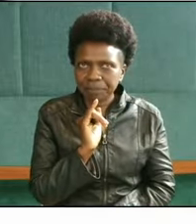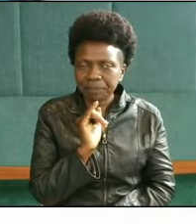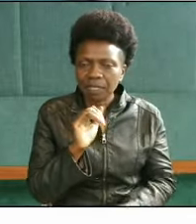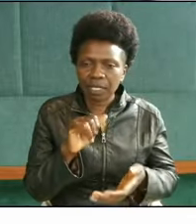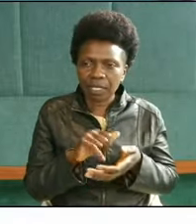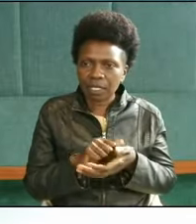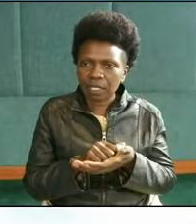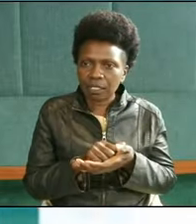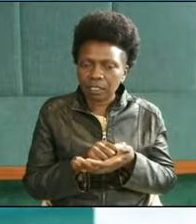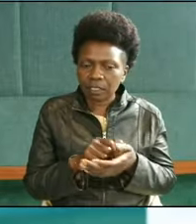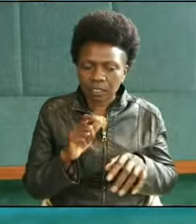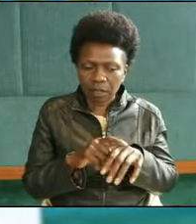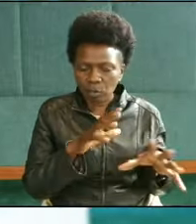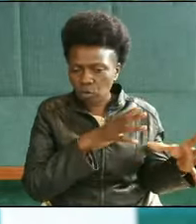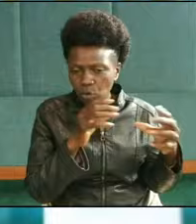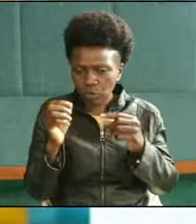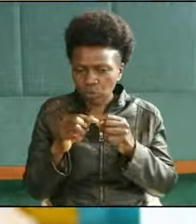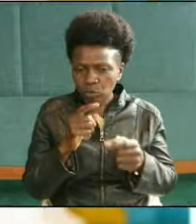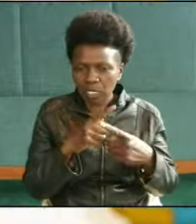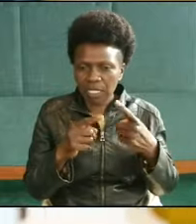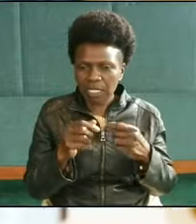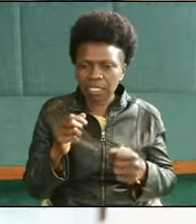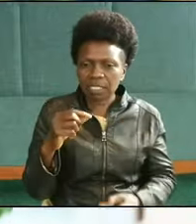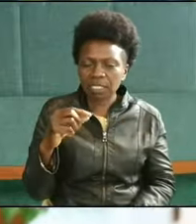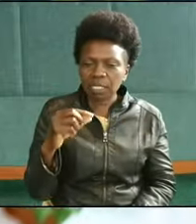is that when he was going to kill this giant,